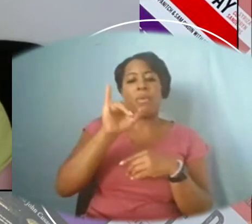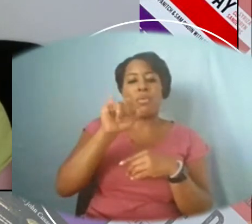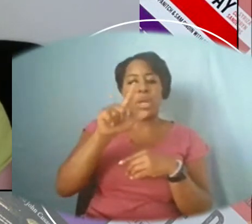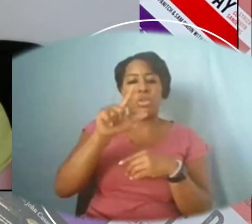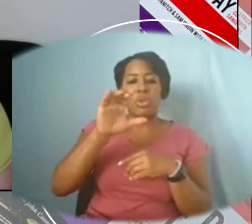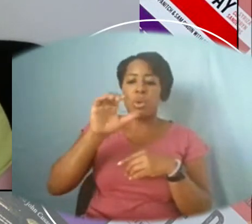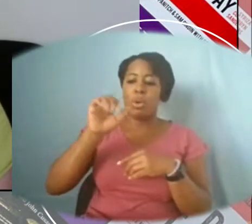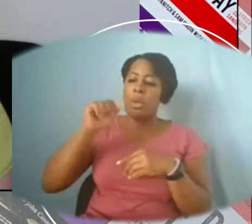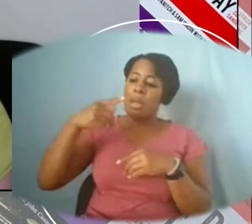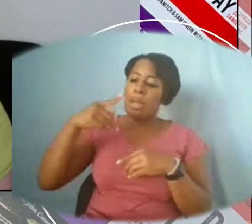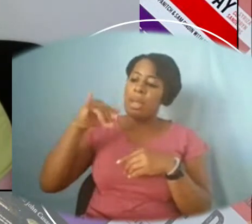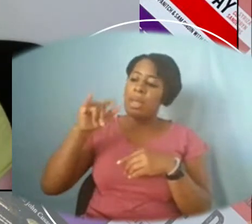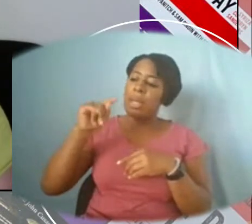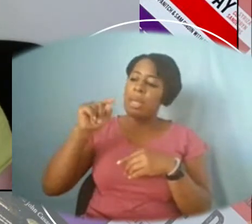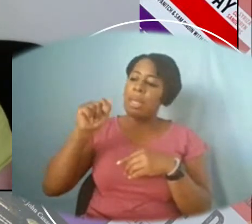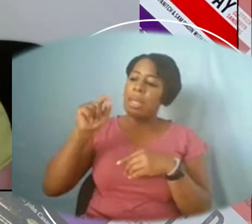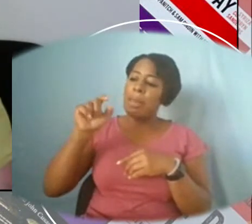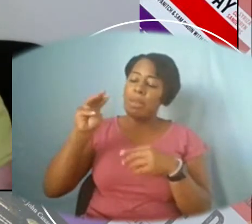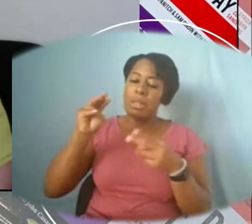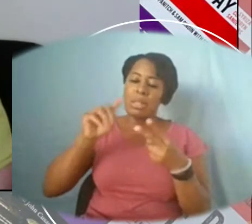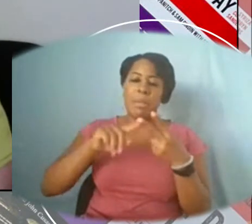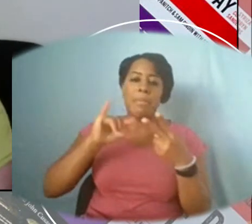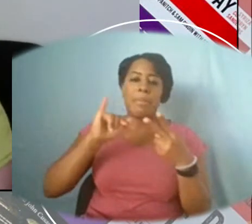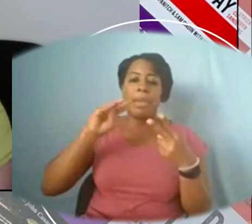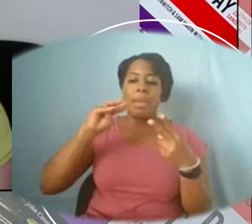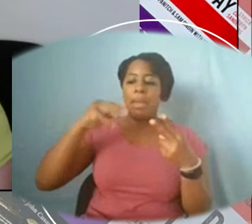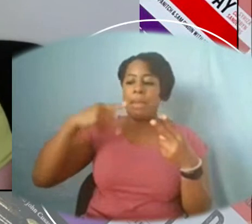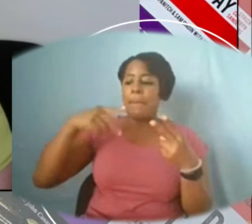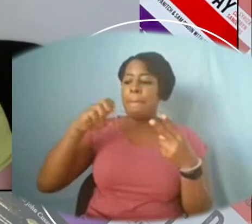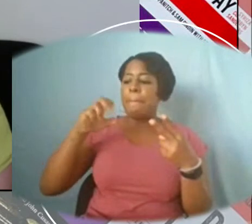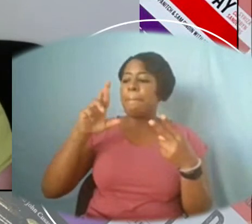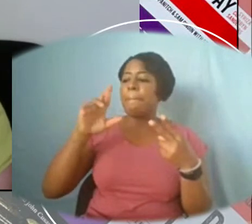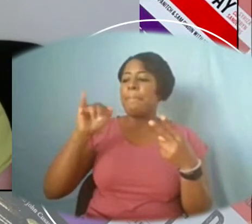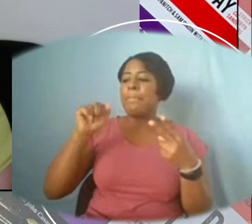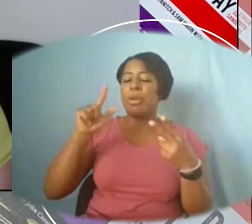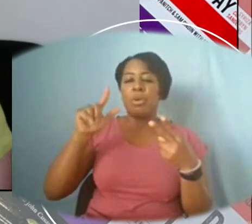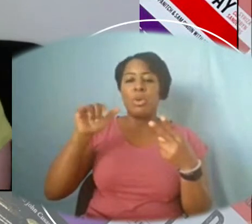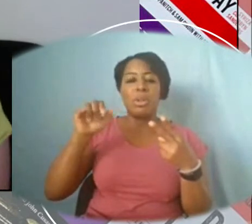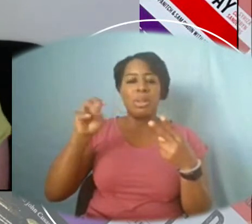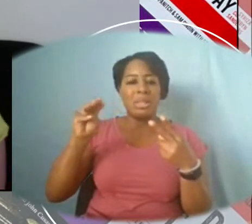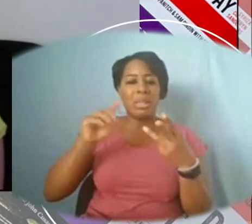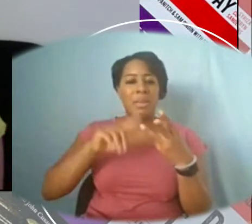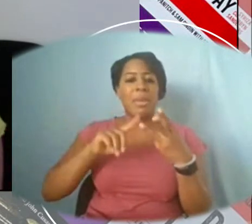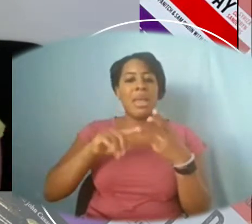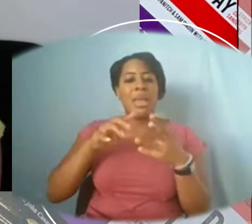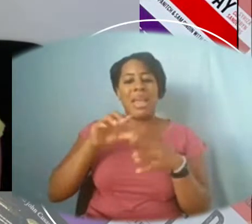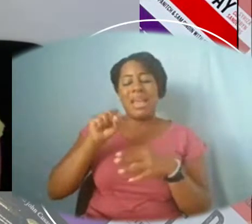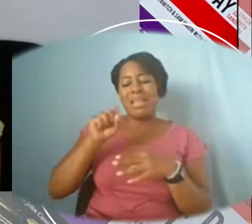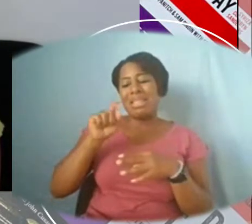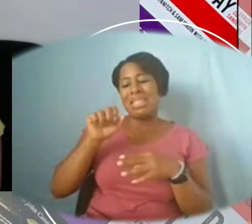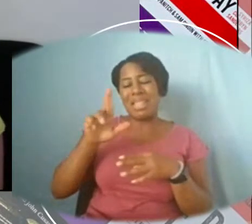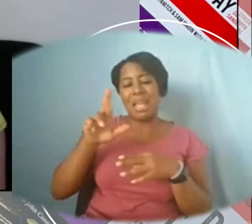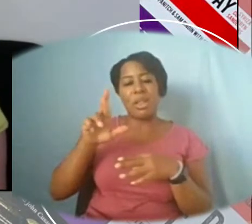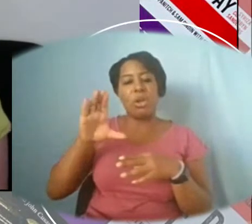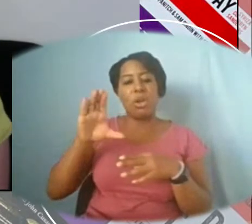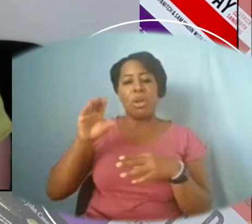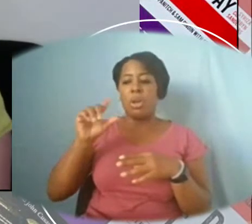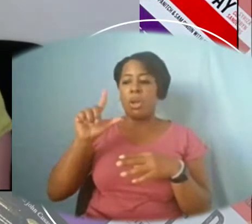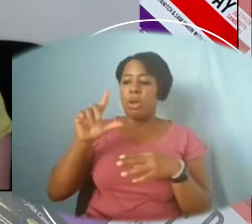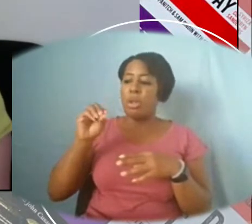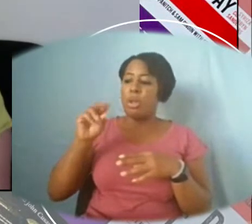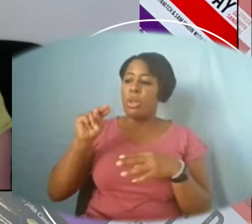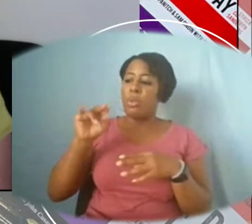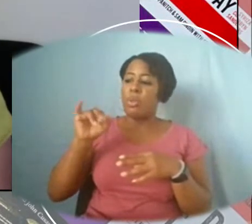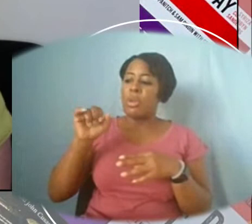imperialism, and settler colonialism. In this upcoming conversation, we'll go deeper into those systems and looking at it